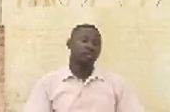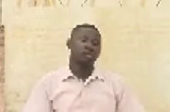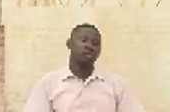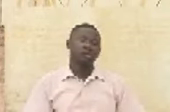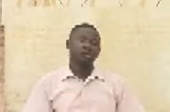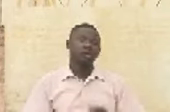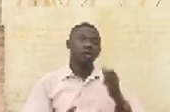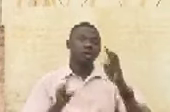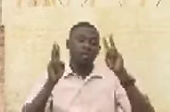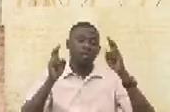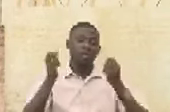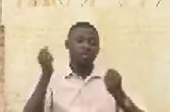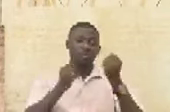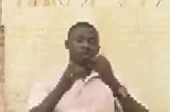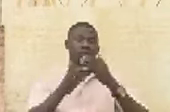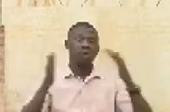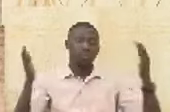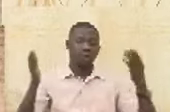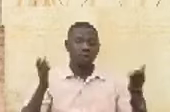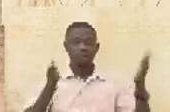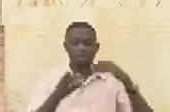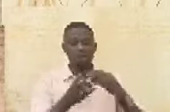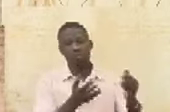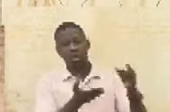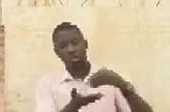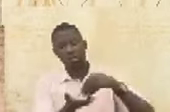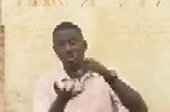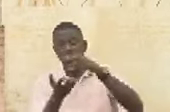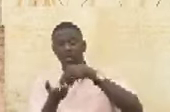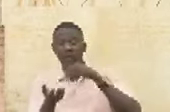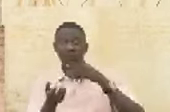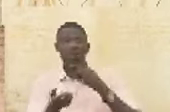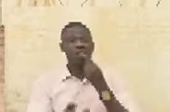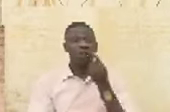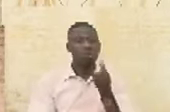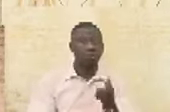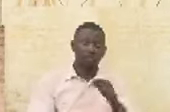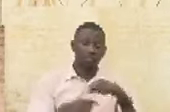His big truck and came and collected this salt from the Bantaba.